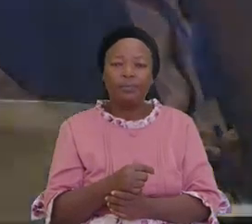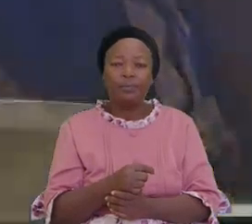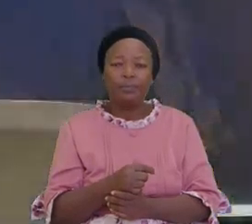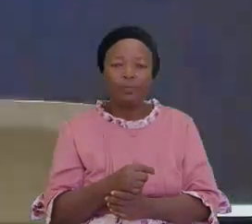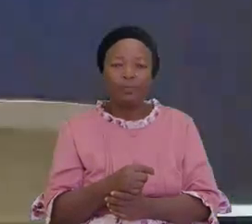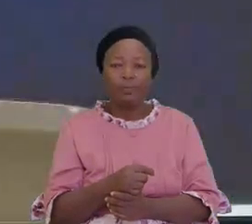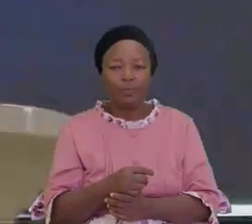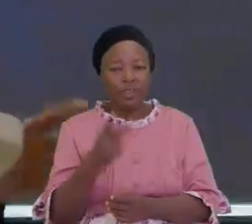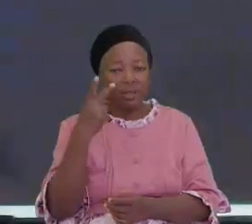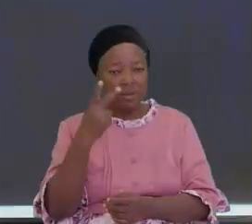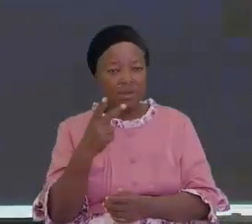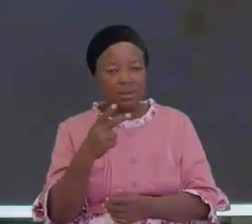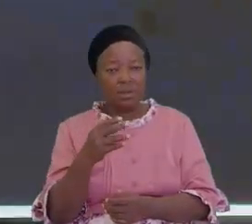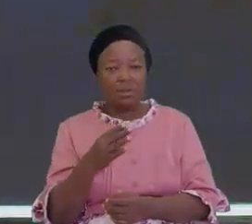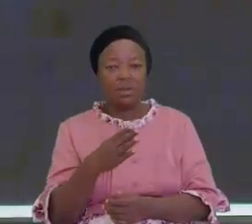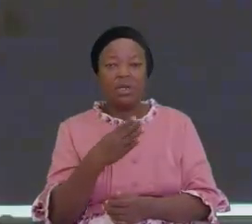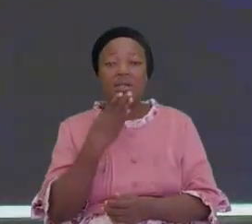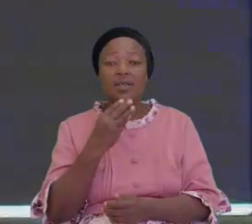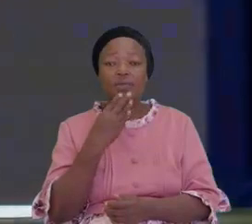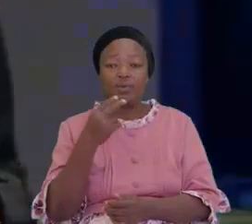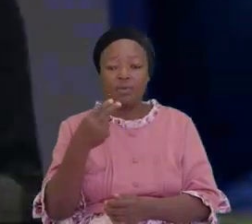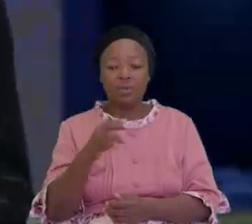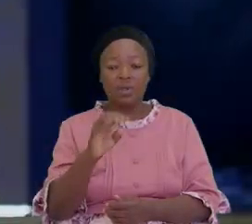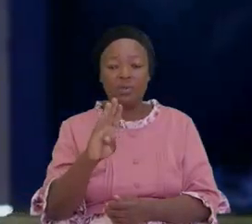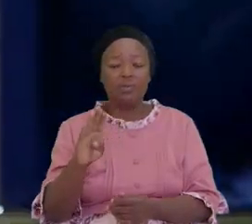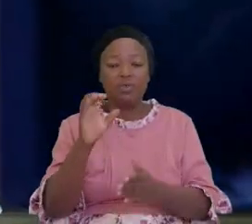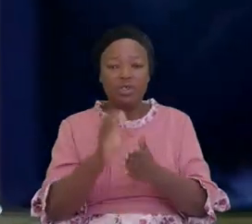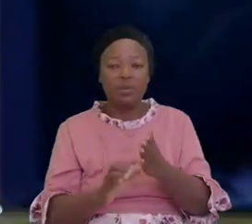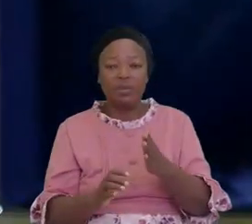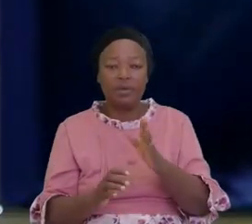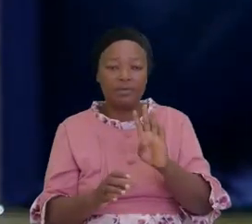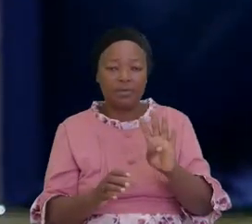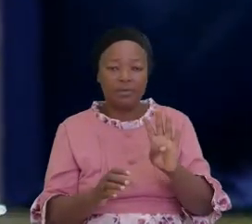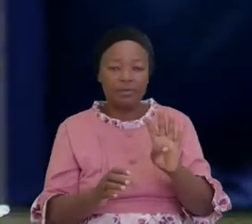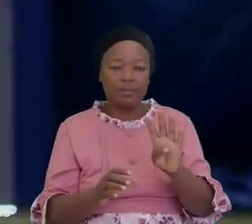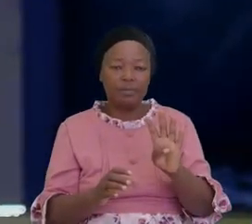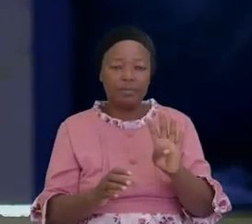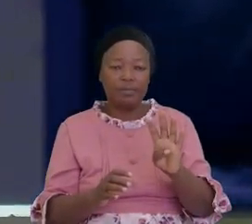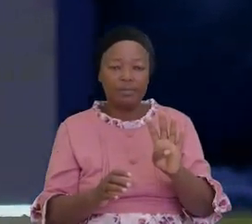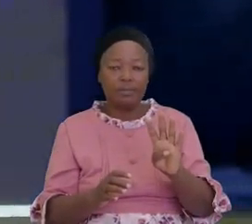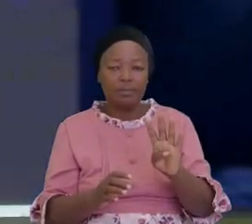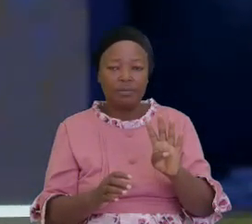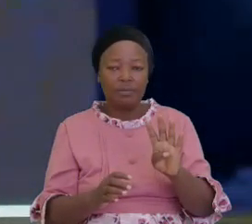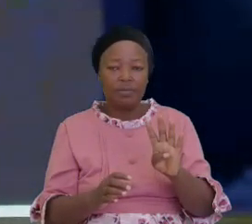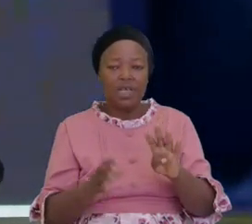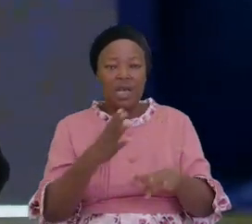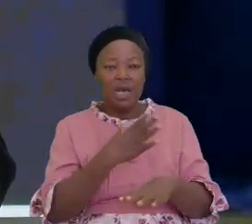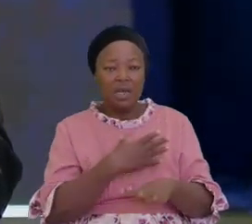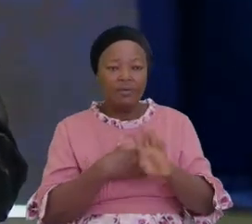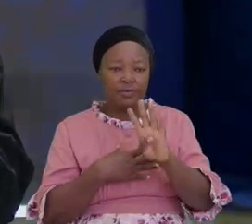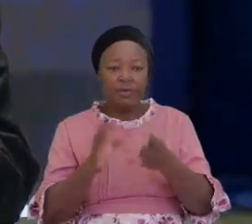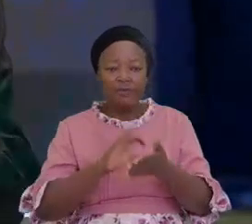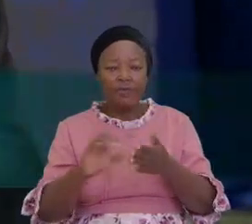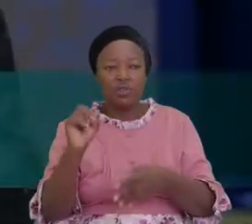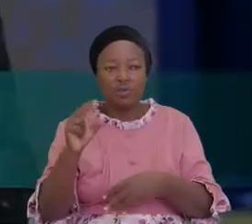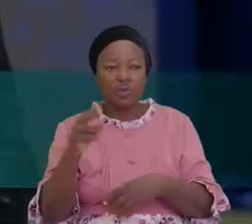Hey, look at Hebrews chapter 4 verse 12. It tells us, and the word of God is quick